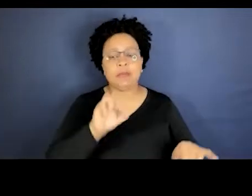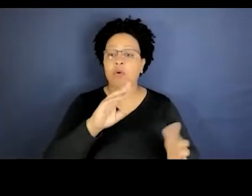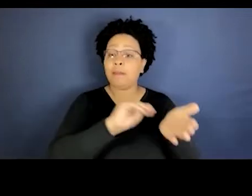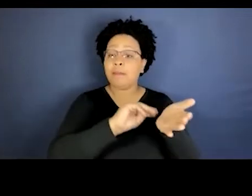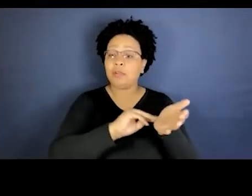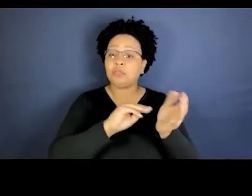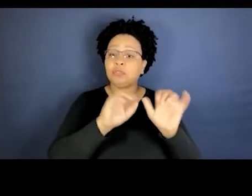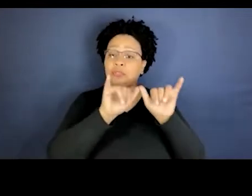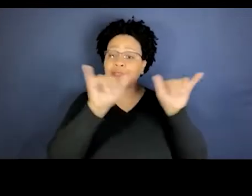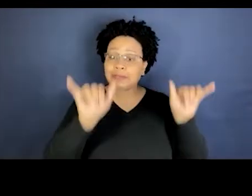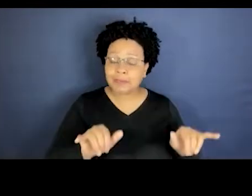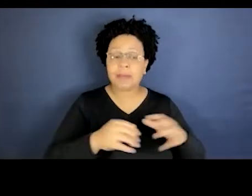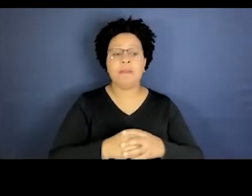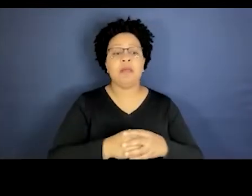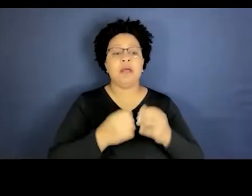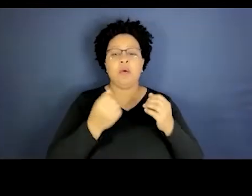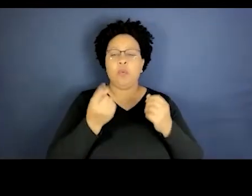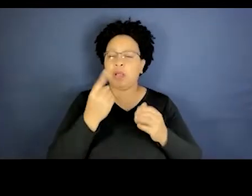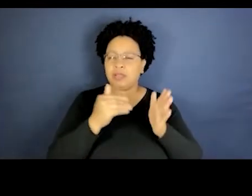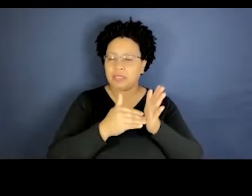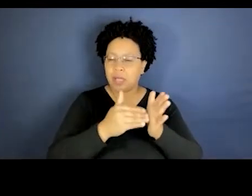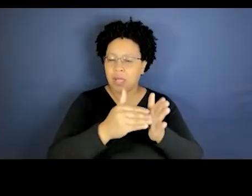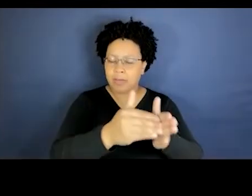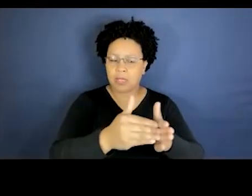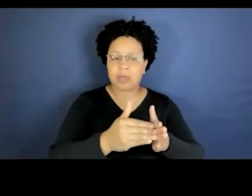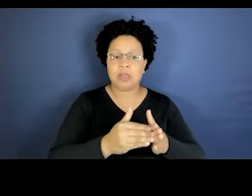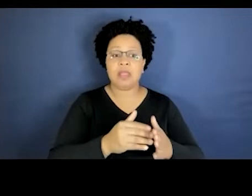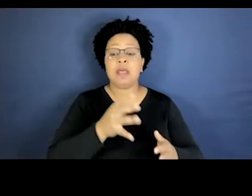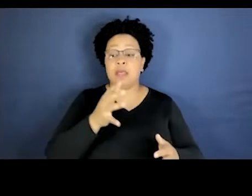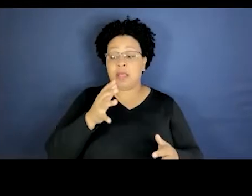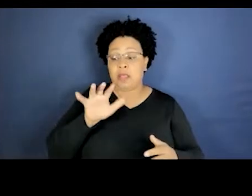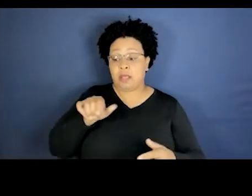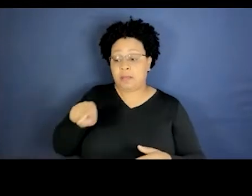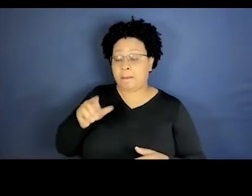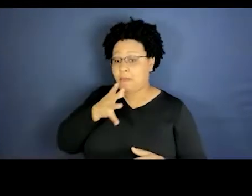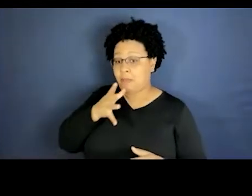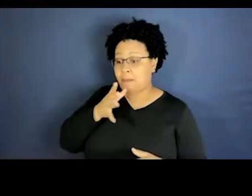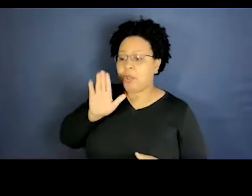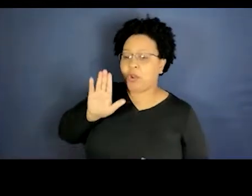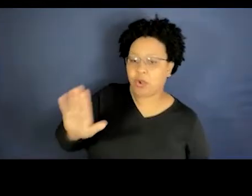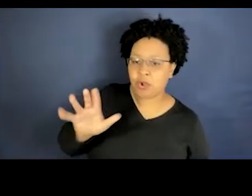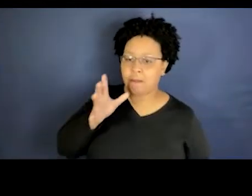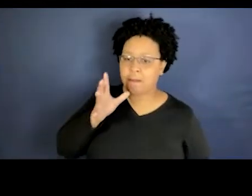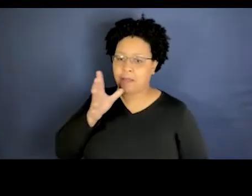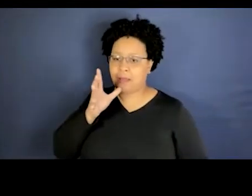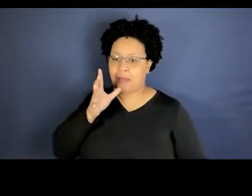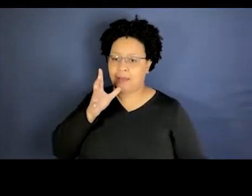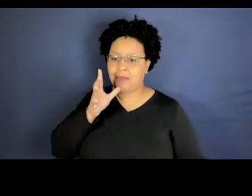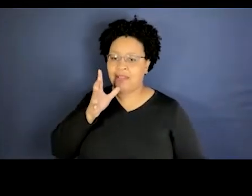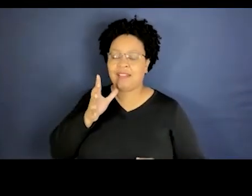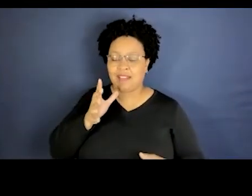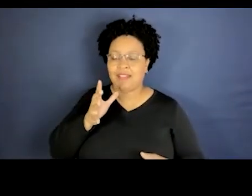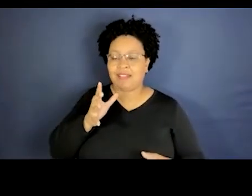One of the things that was very, very common is that the mother's mother was the trustworthy agent of support. So the